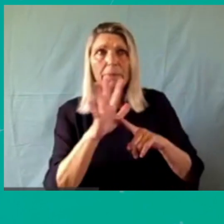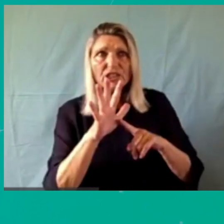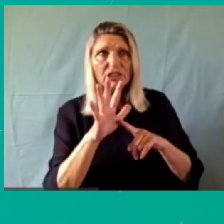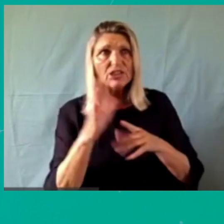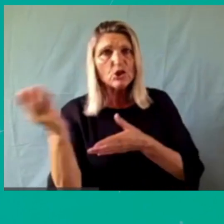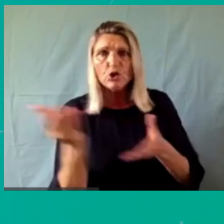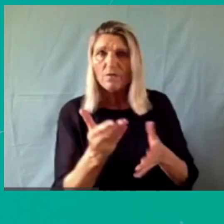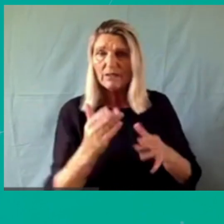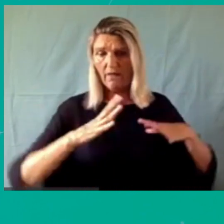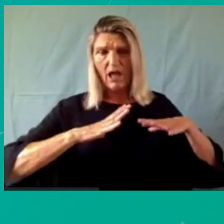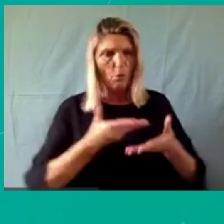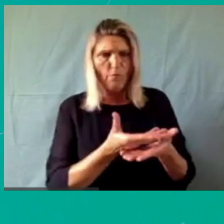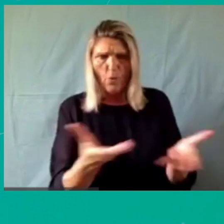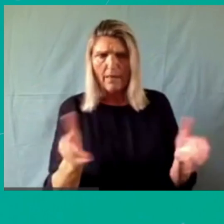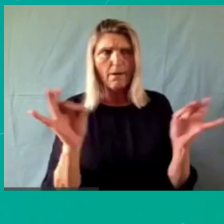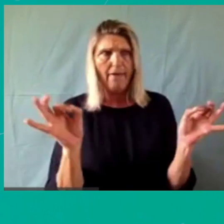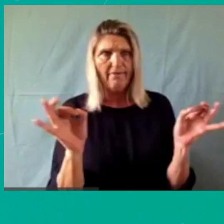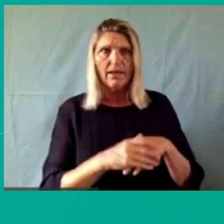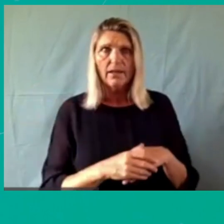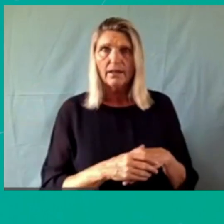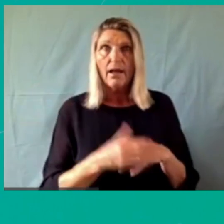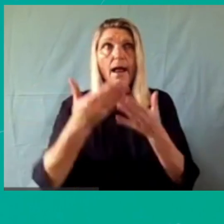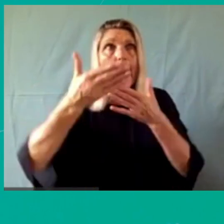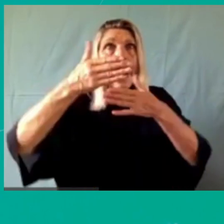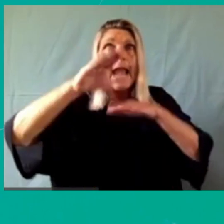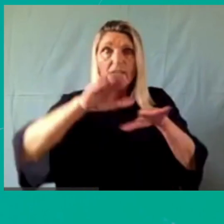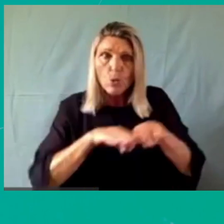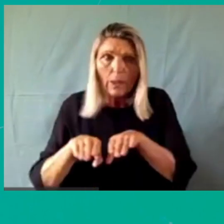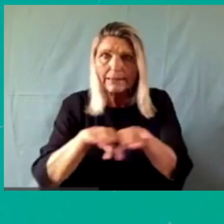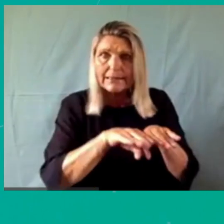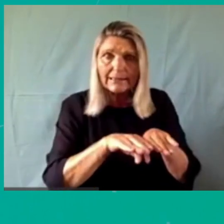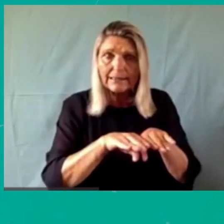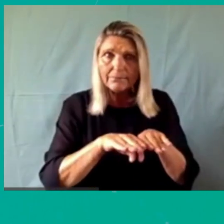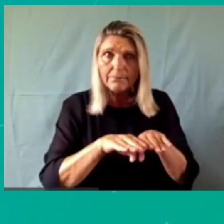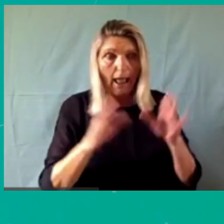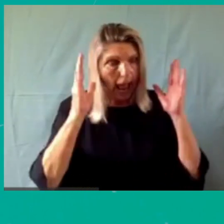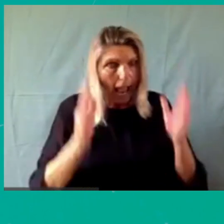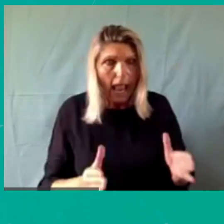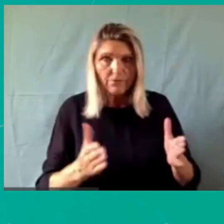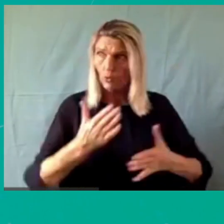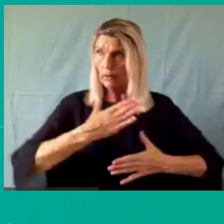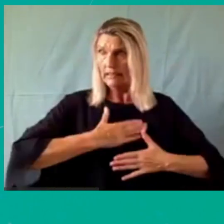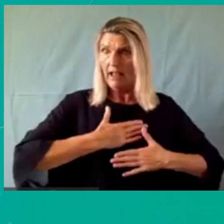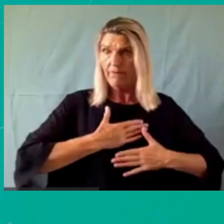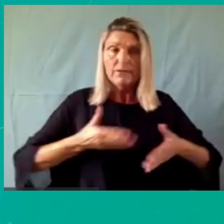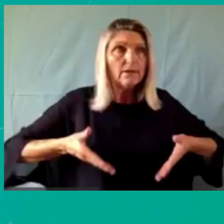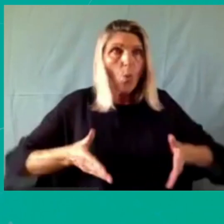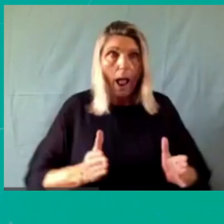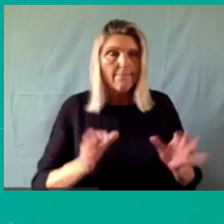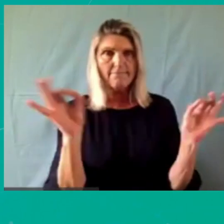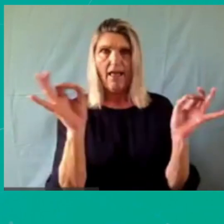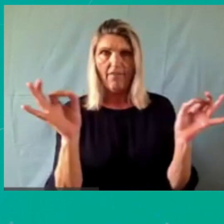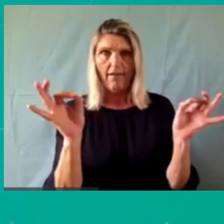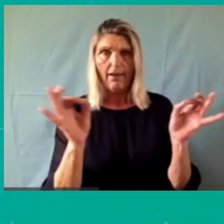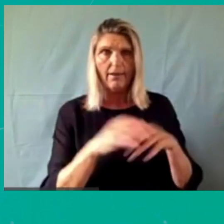supports, the lack of a nationally consistent and mandated safeguarding approach, and the need for more data